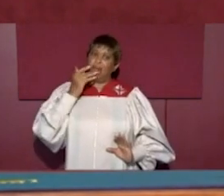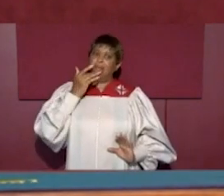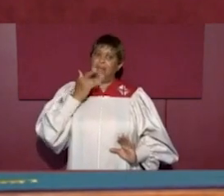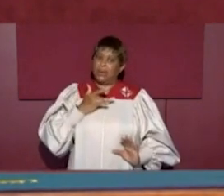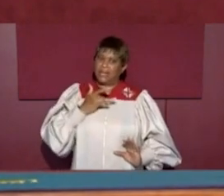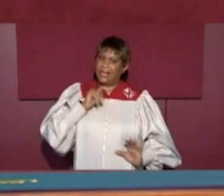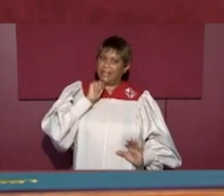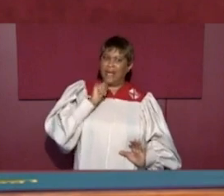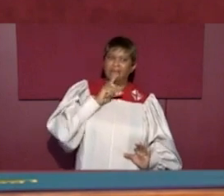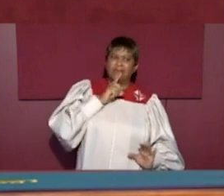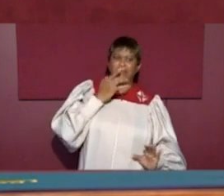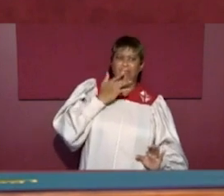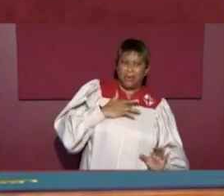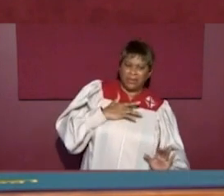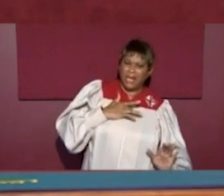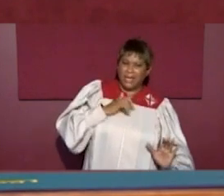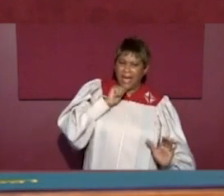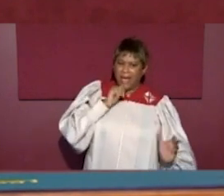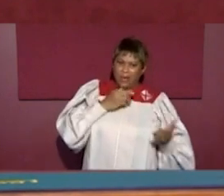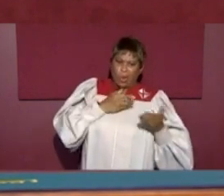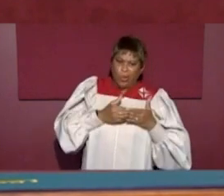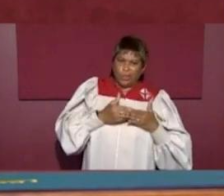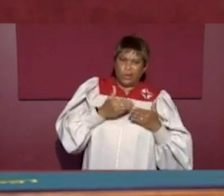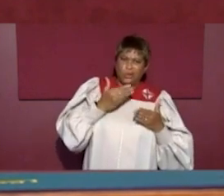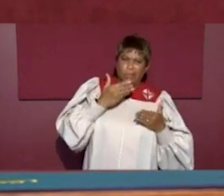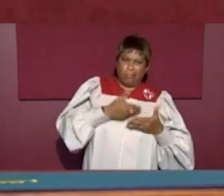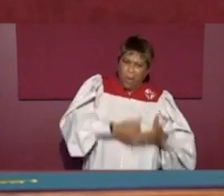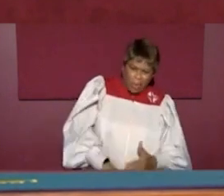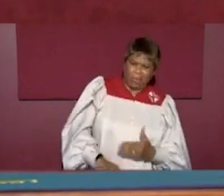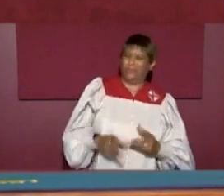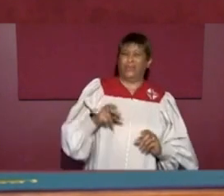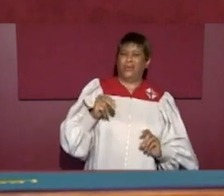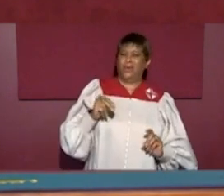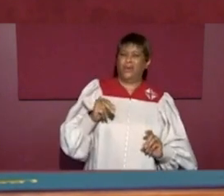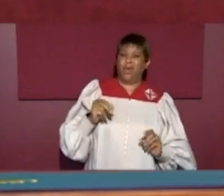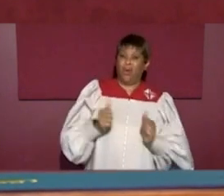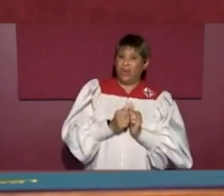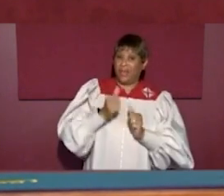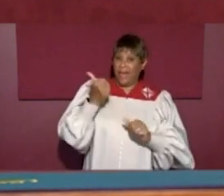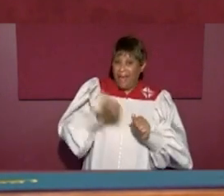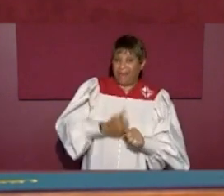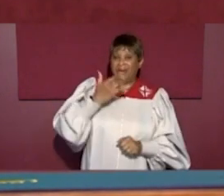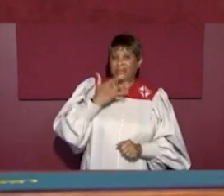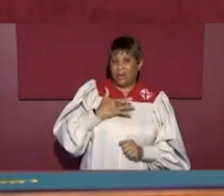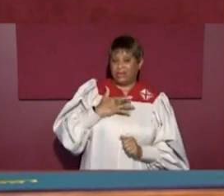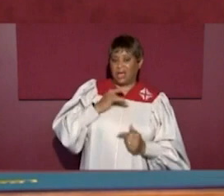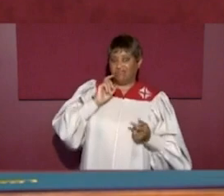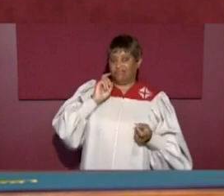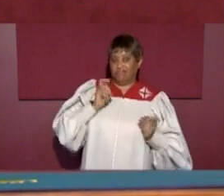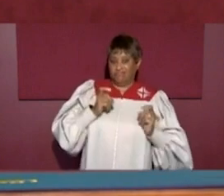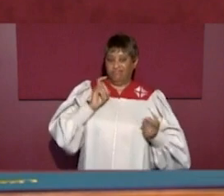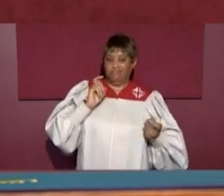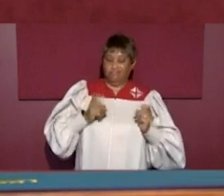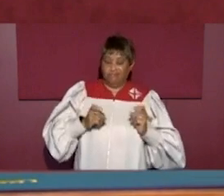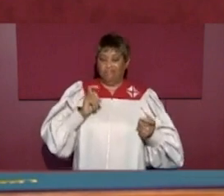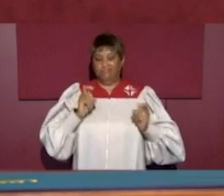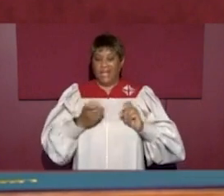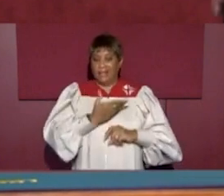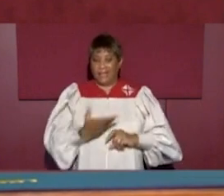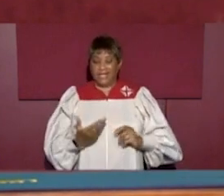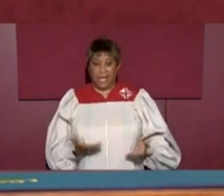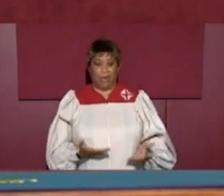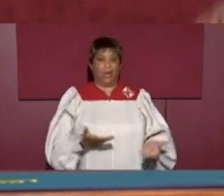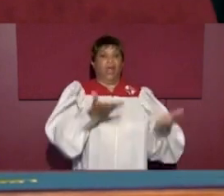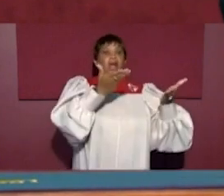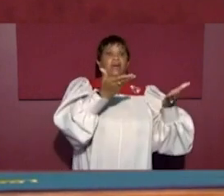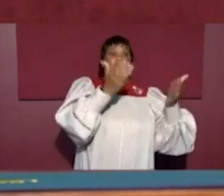really birthdays because you're not getting closer to birth? Amen. And with that birthday came some changes. Some things that were up went down, and some